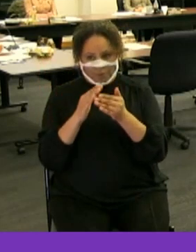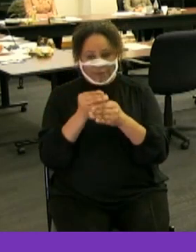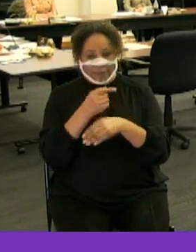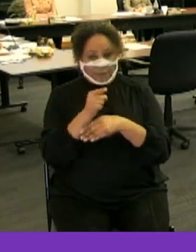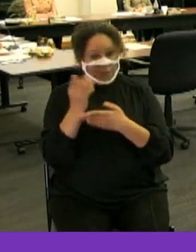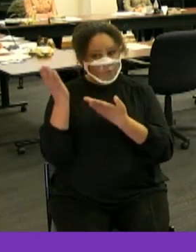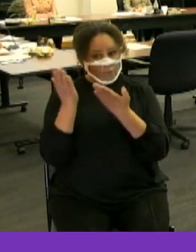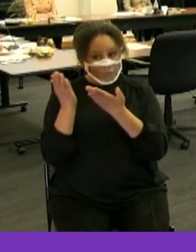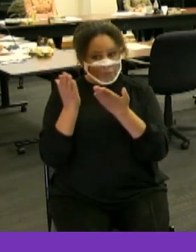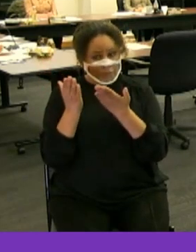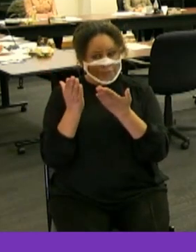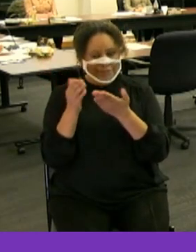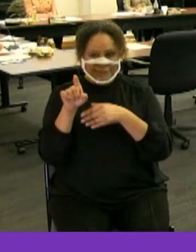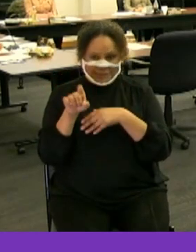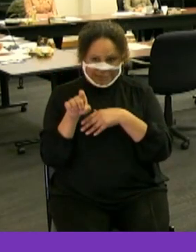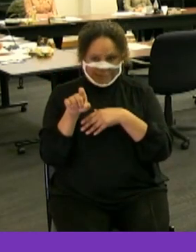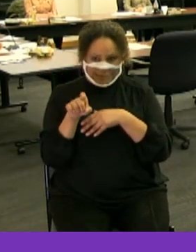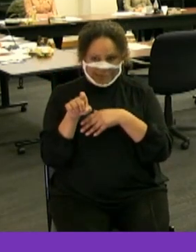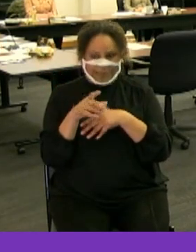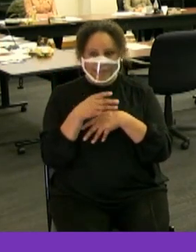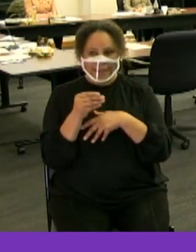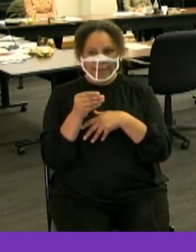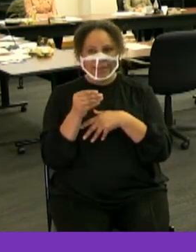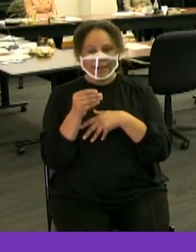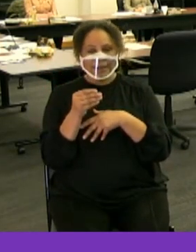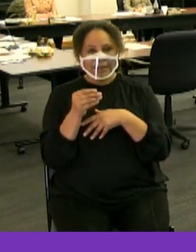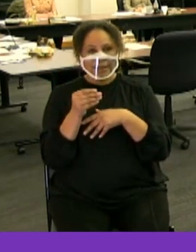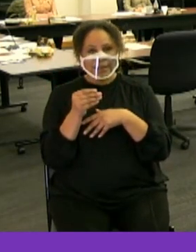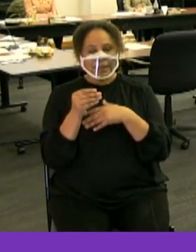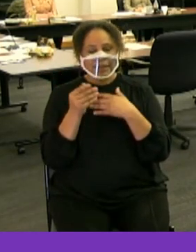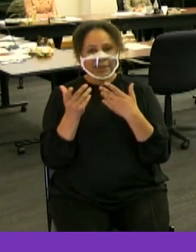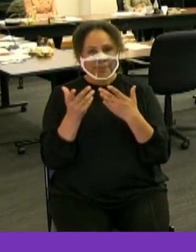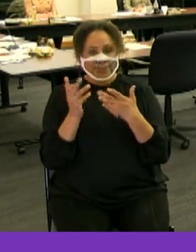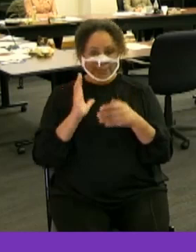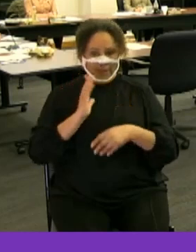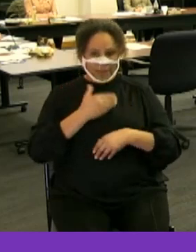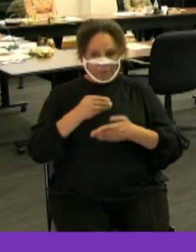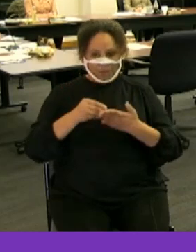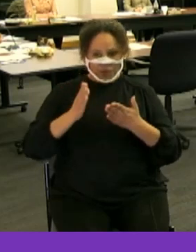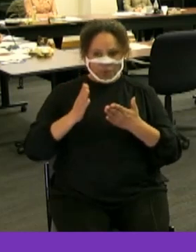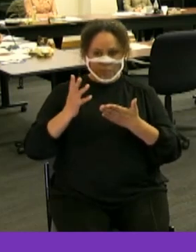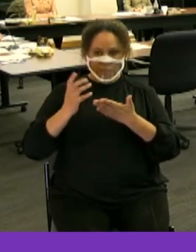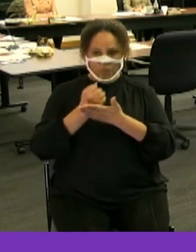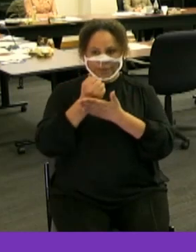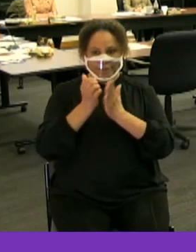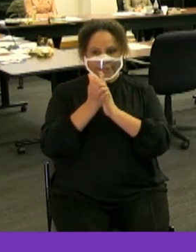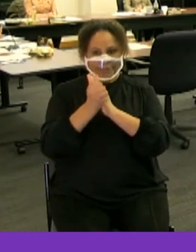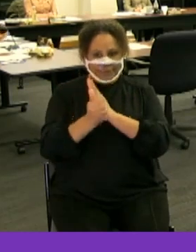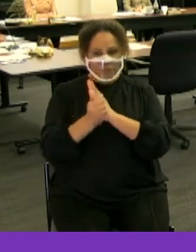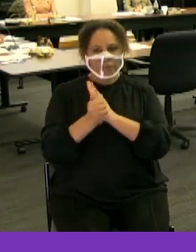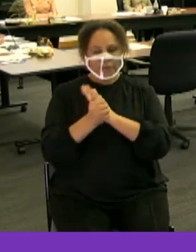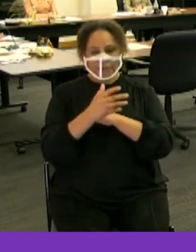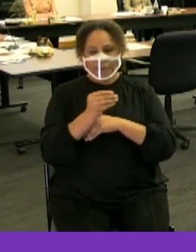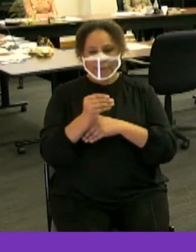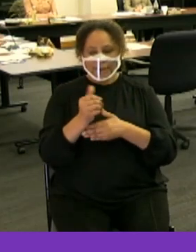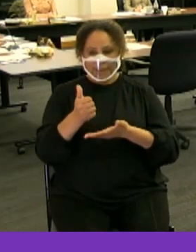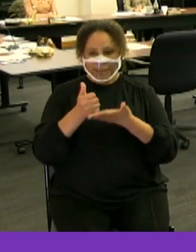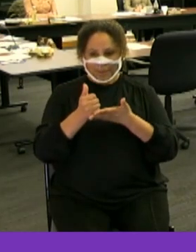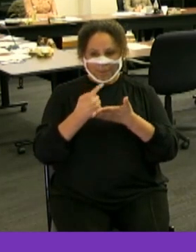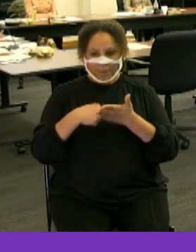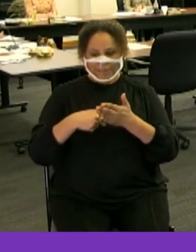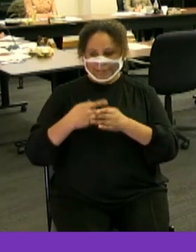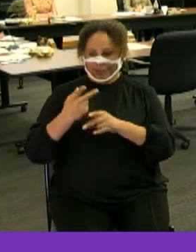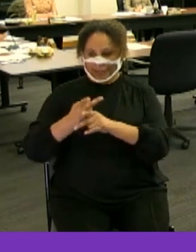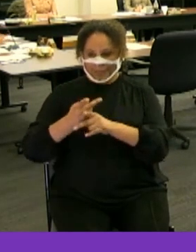these are services that are much needed, and our students are going to gain skill sets, and it's going to help us with